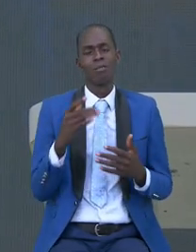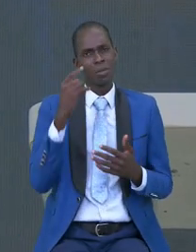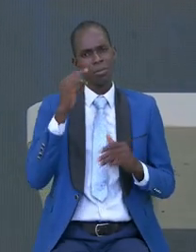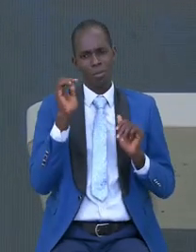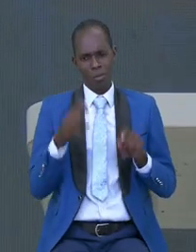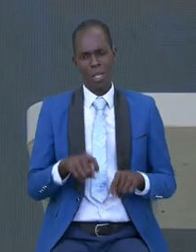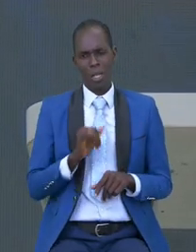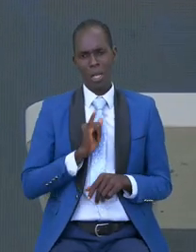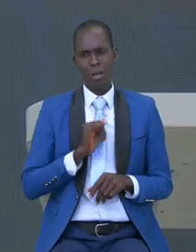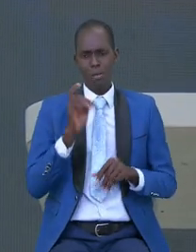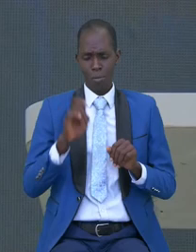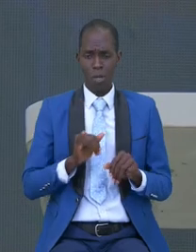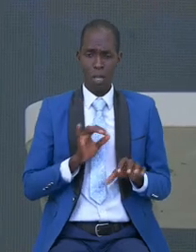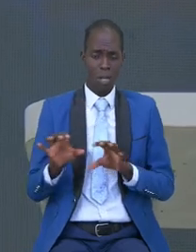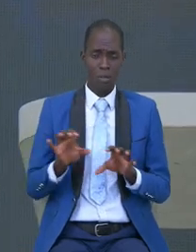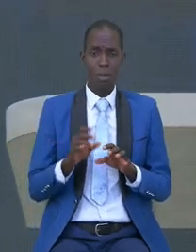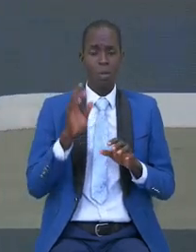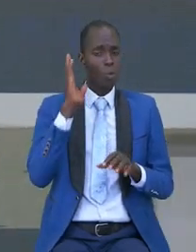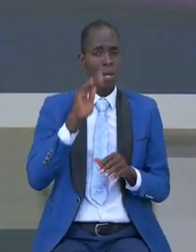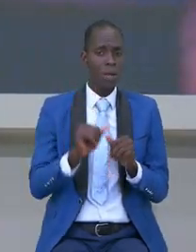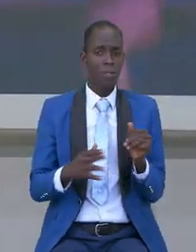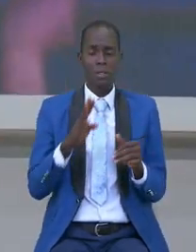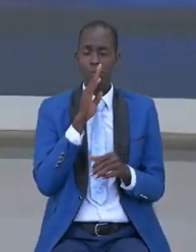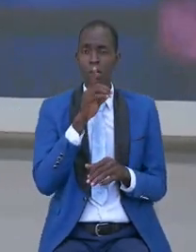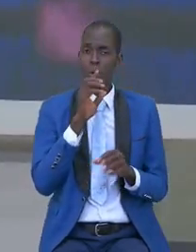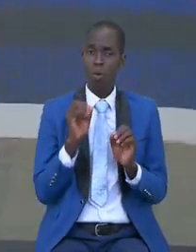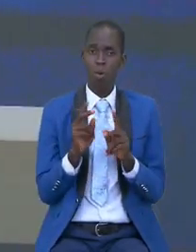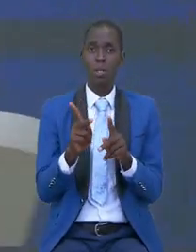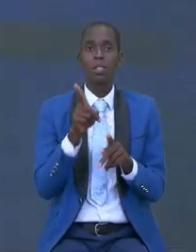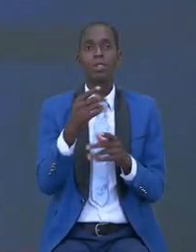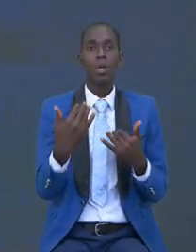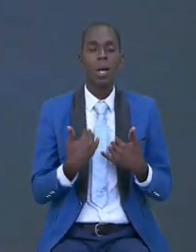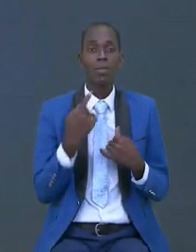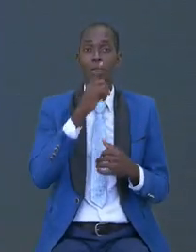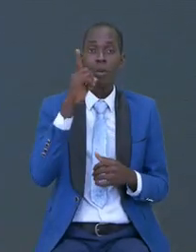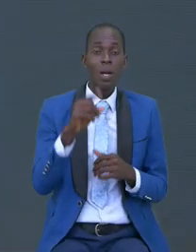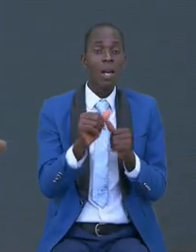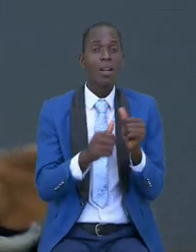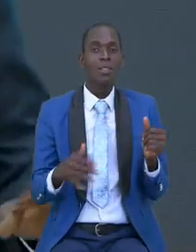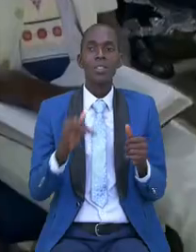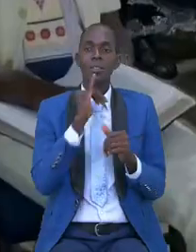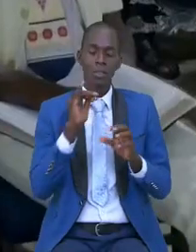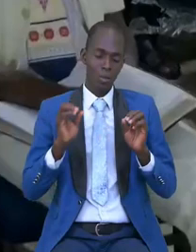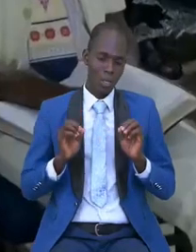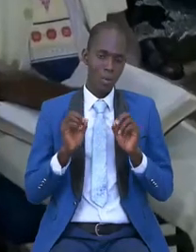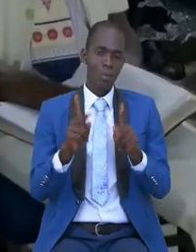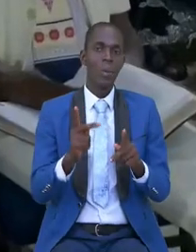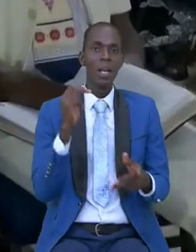achieve? Is everything going to be all right? Now you have assurance, everything is all